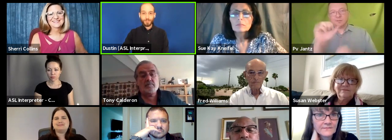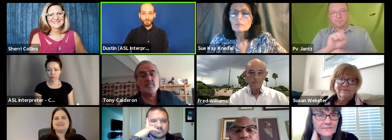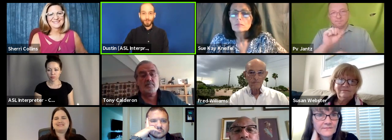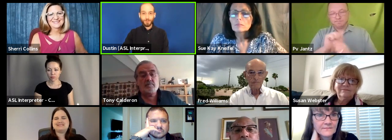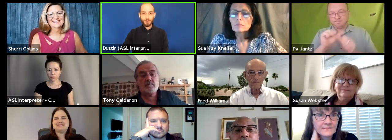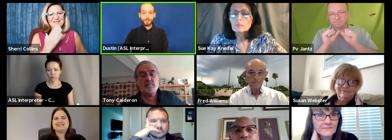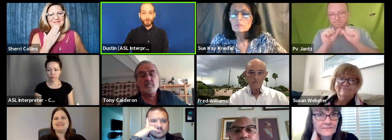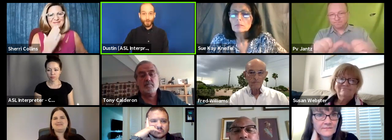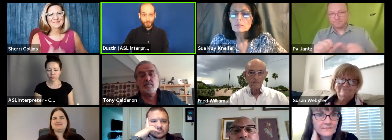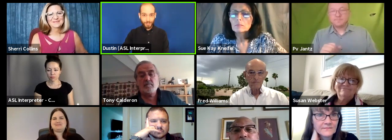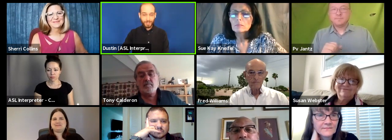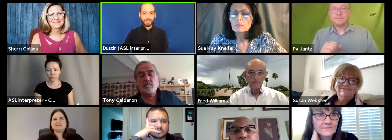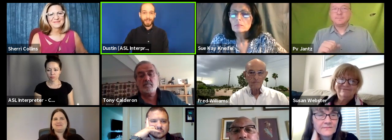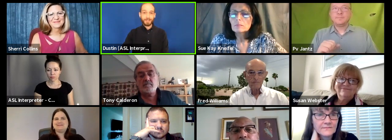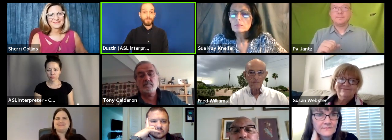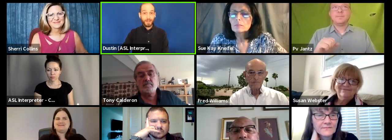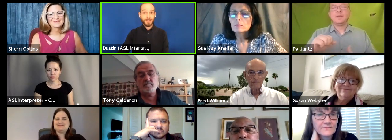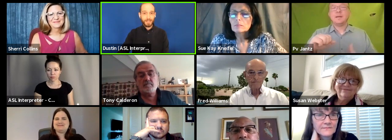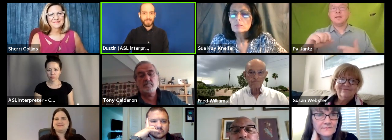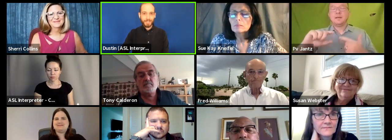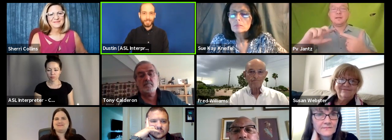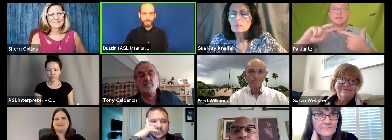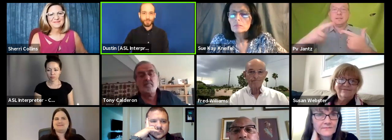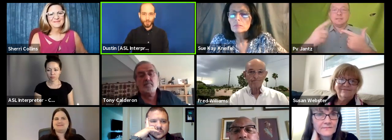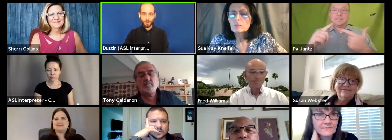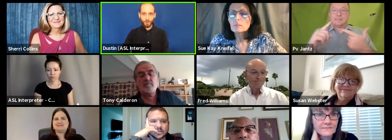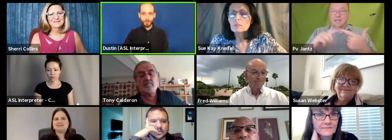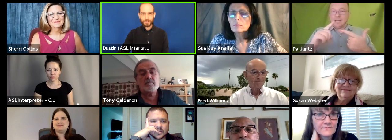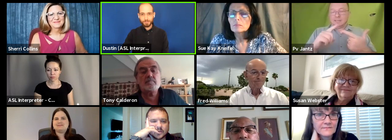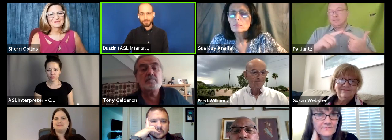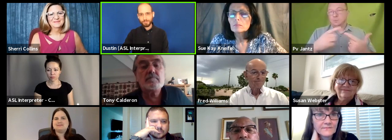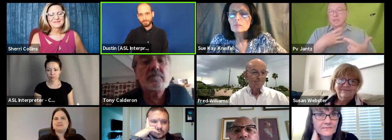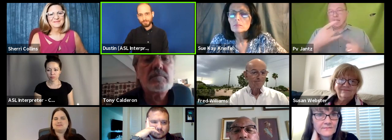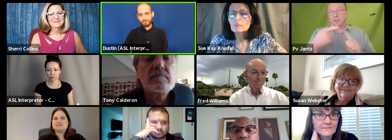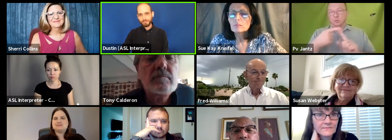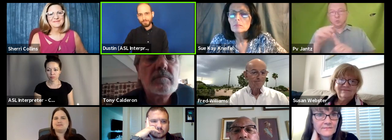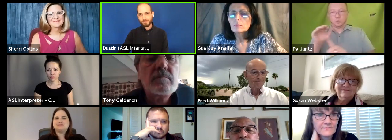So I want to congratulate and commend ACDHH for their work.